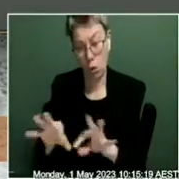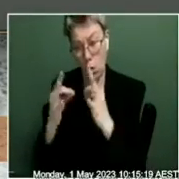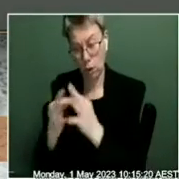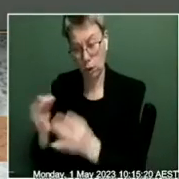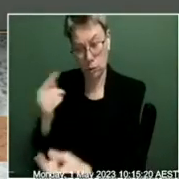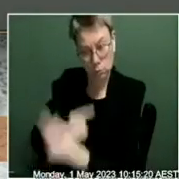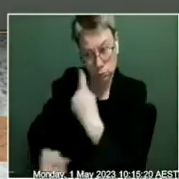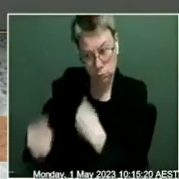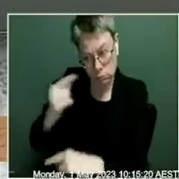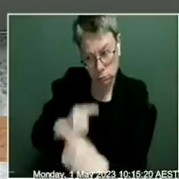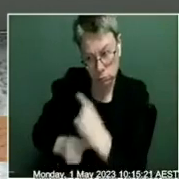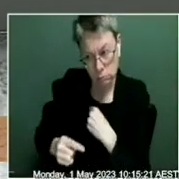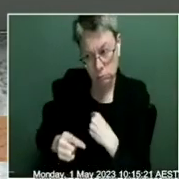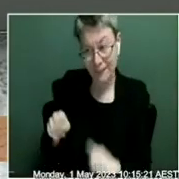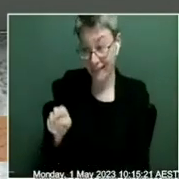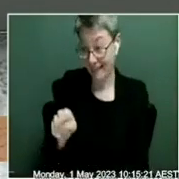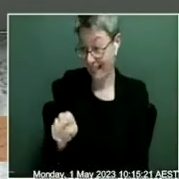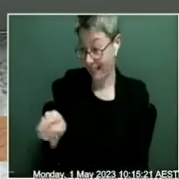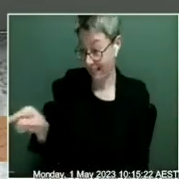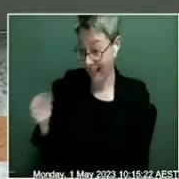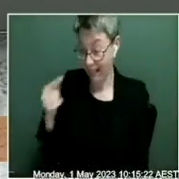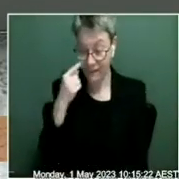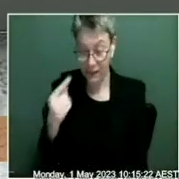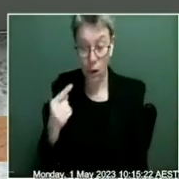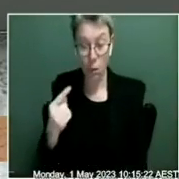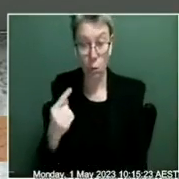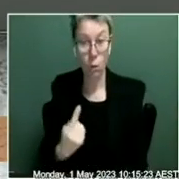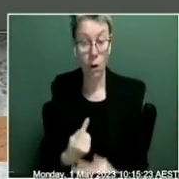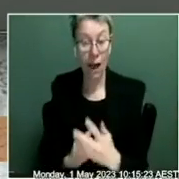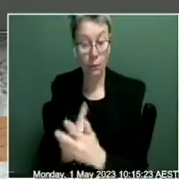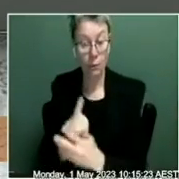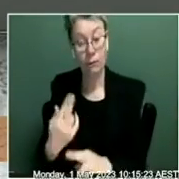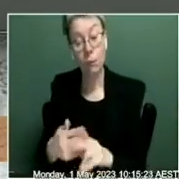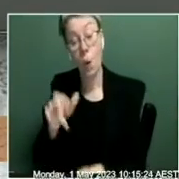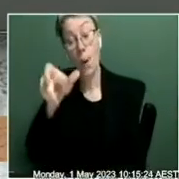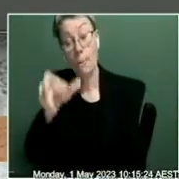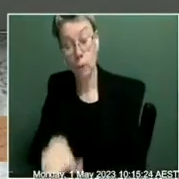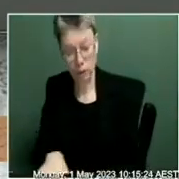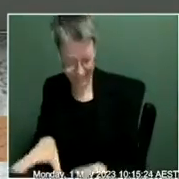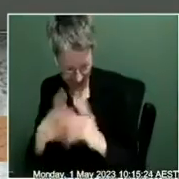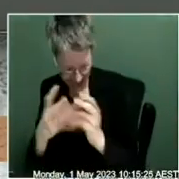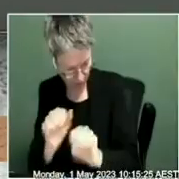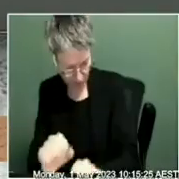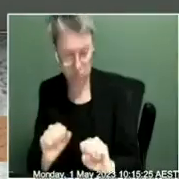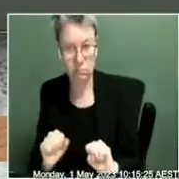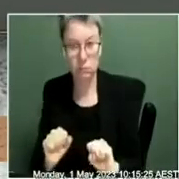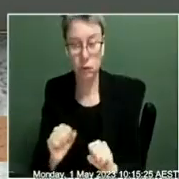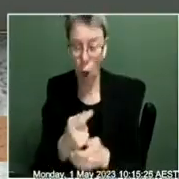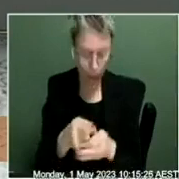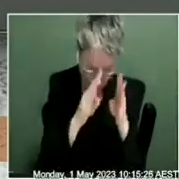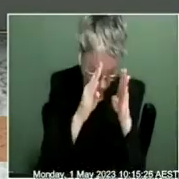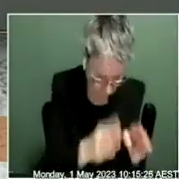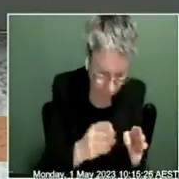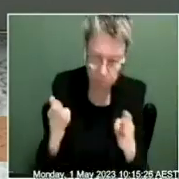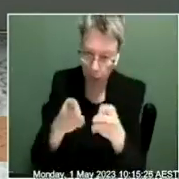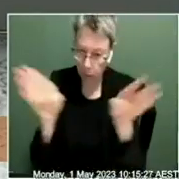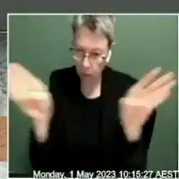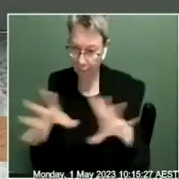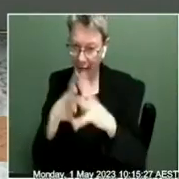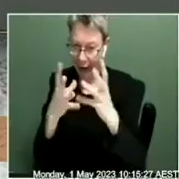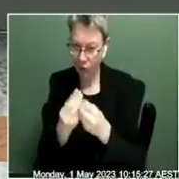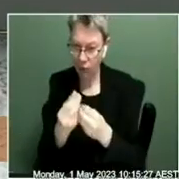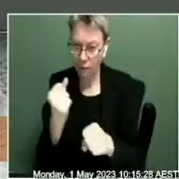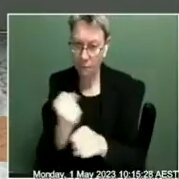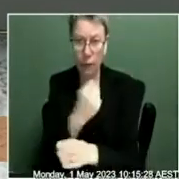of the issues that are contributing to the problem. Do you accept that the way the government divides up its